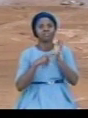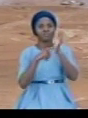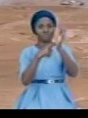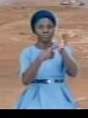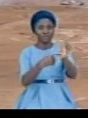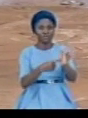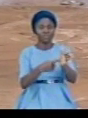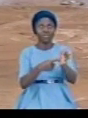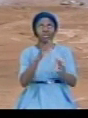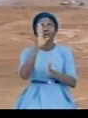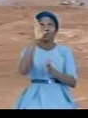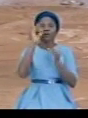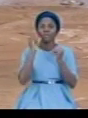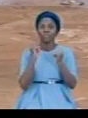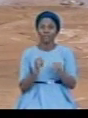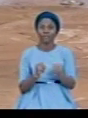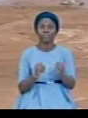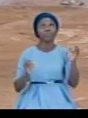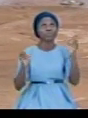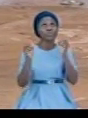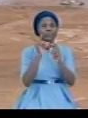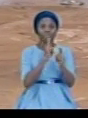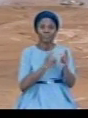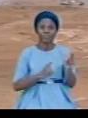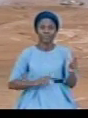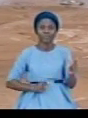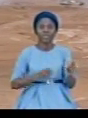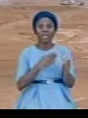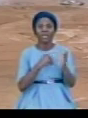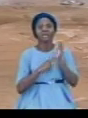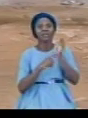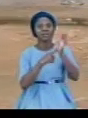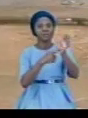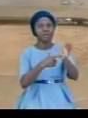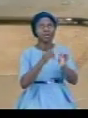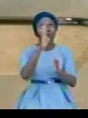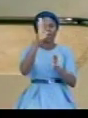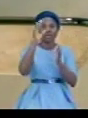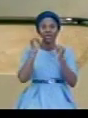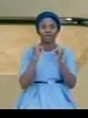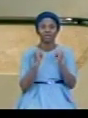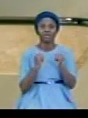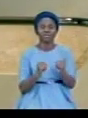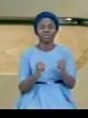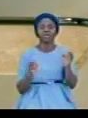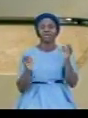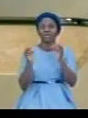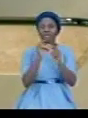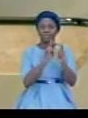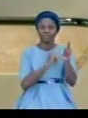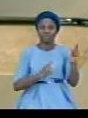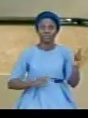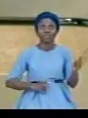power. Oh Lord, come down and manifest your power.